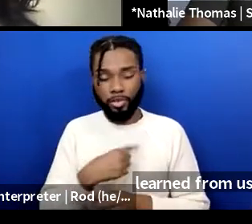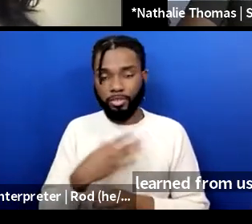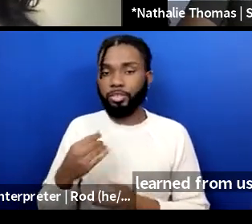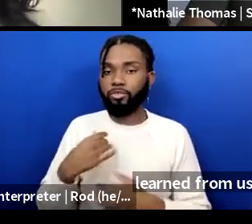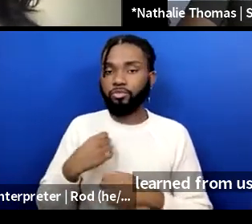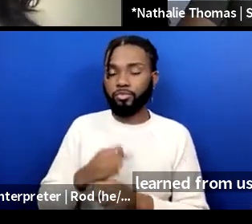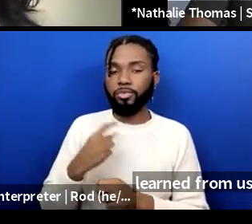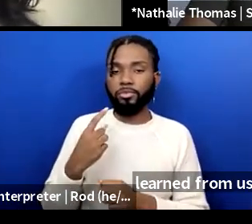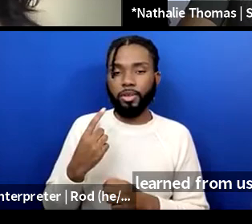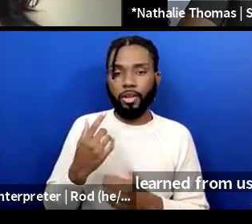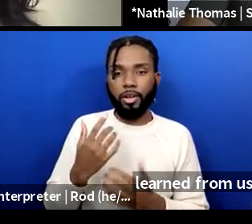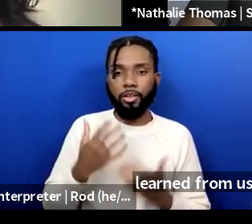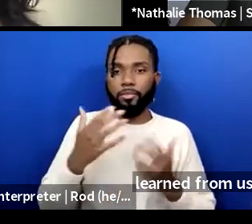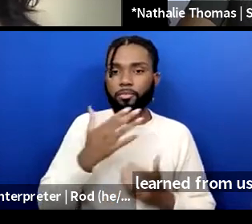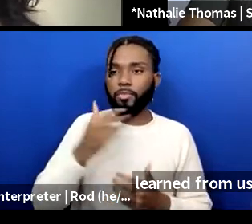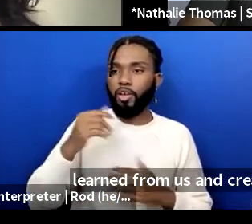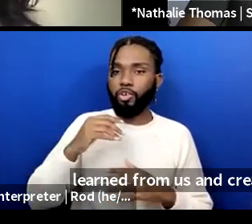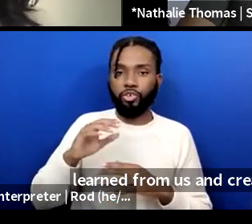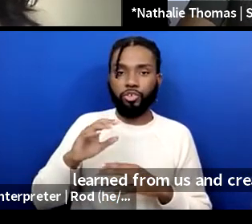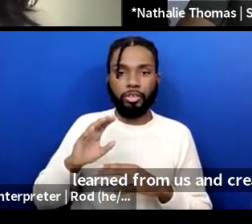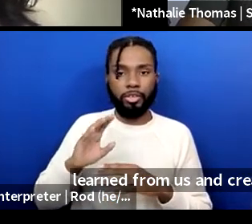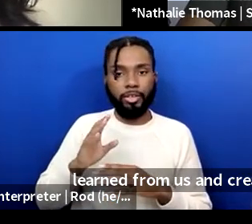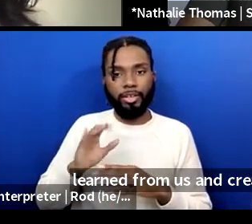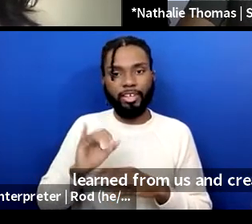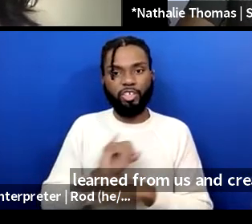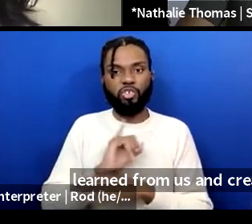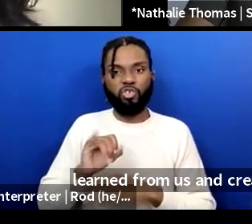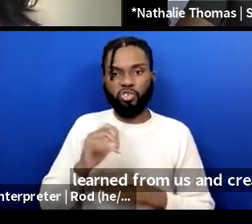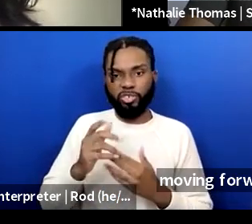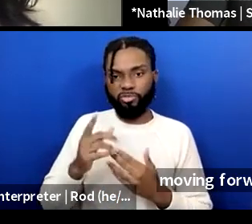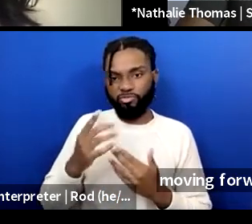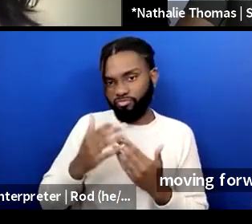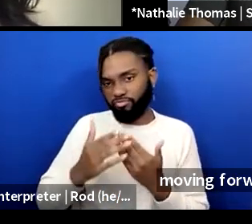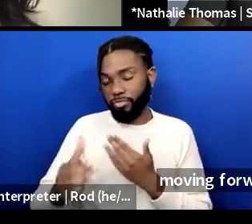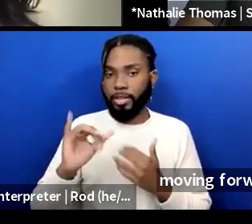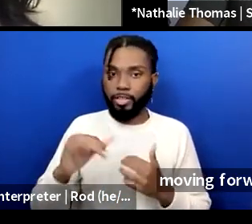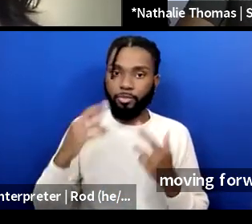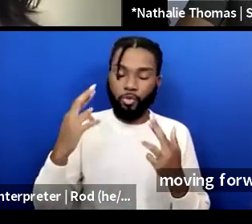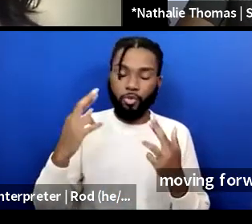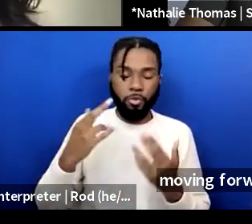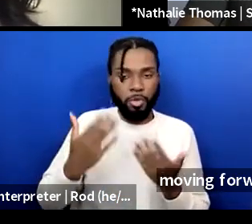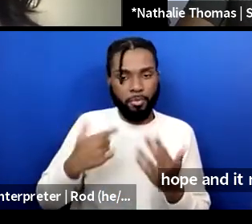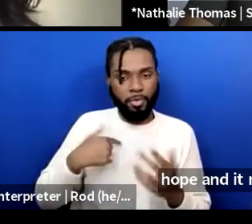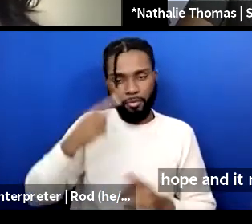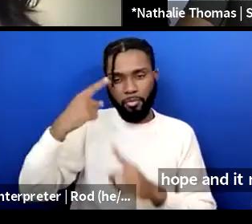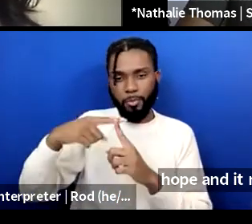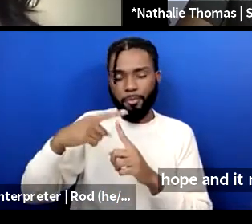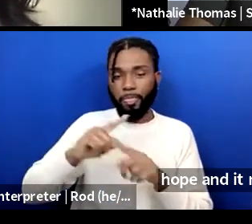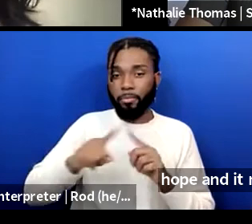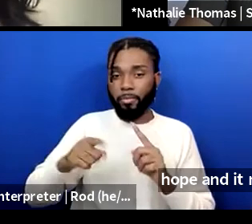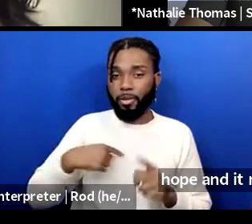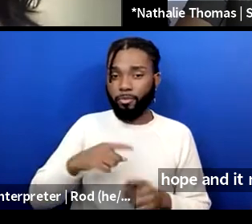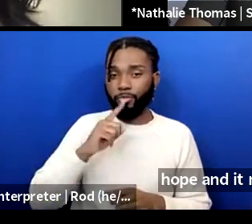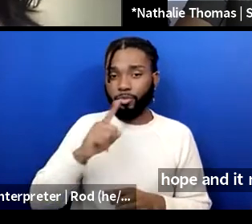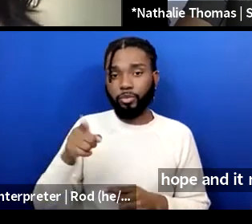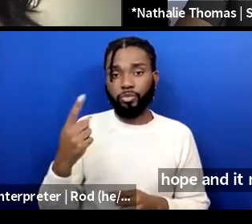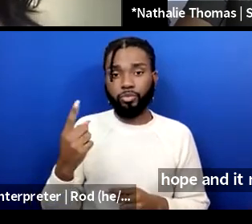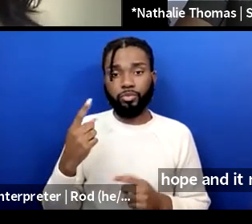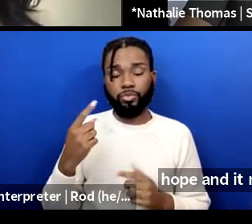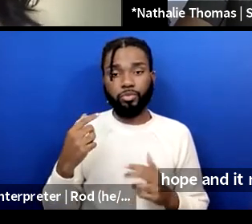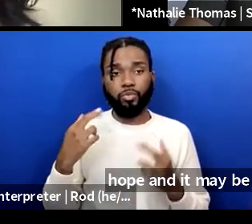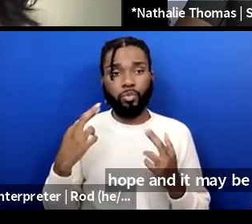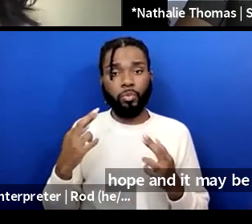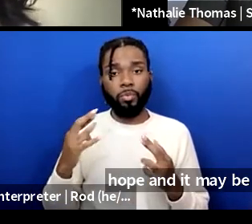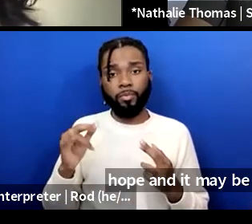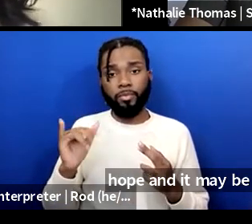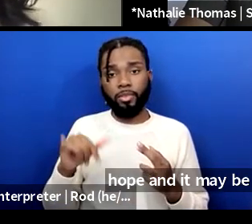much better industry moving forward. At least that's my hope. And it may be optimistic, but I'm really just hoping